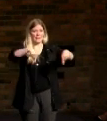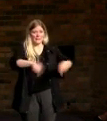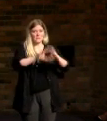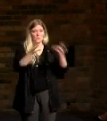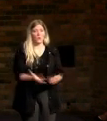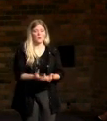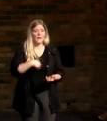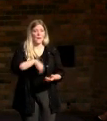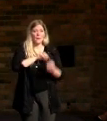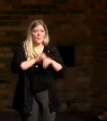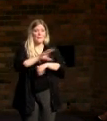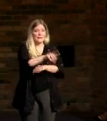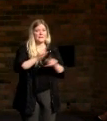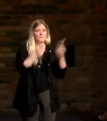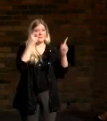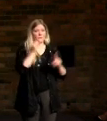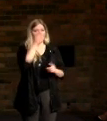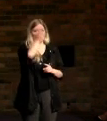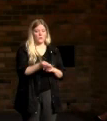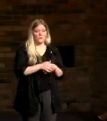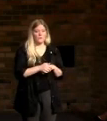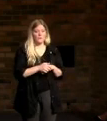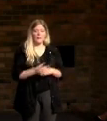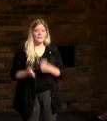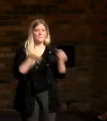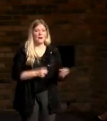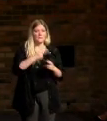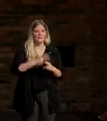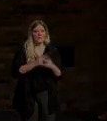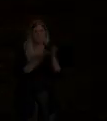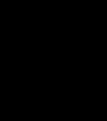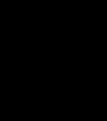a difference for you. In the powerful name of Jesus, we pray. Amen.